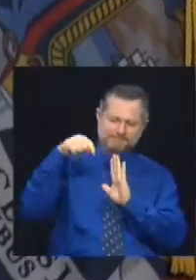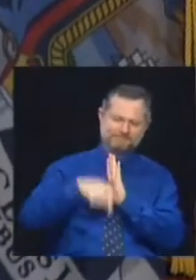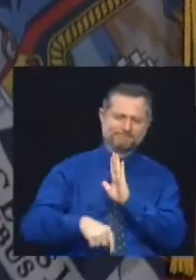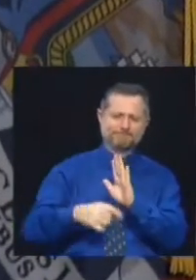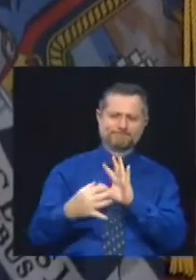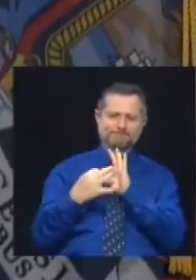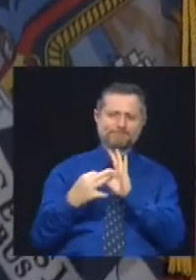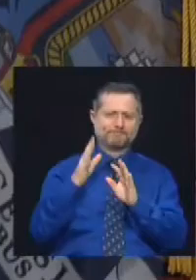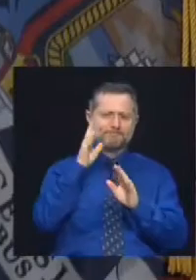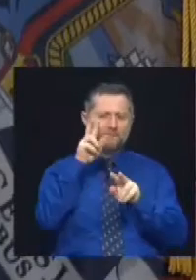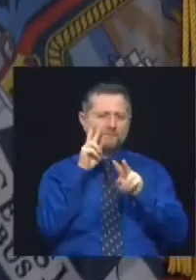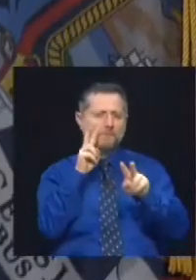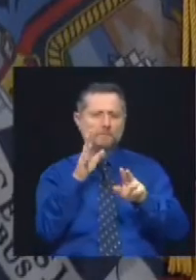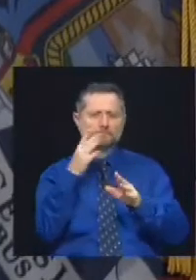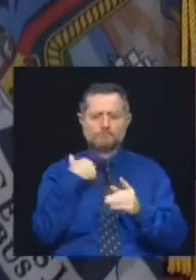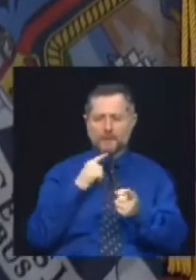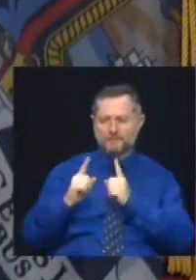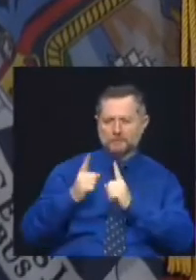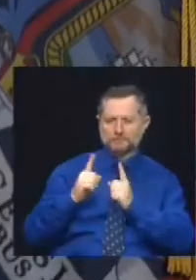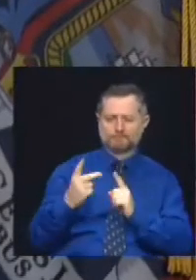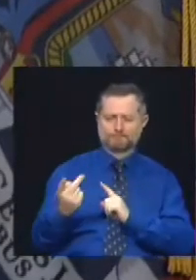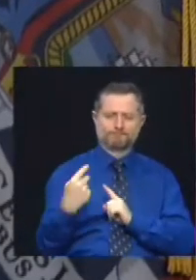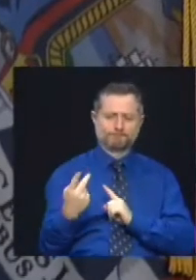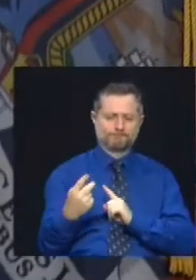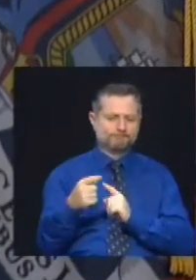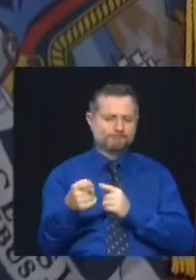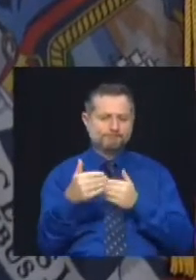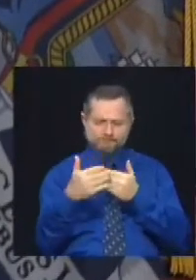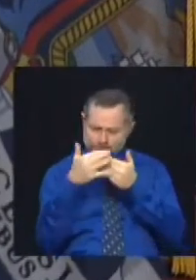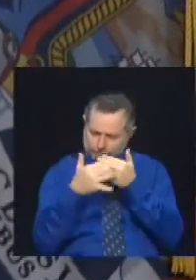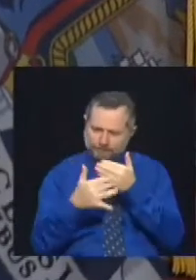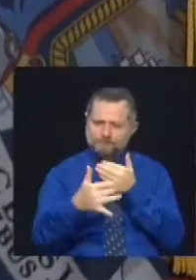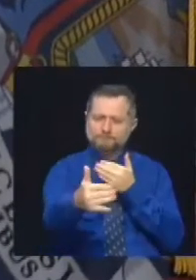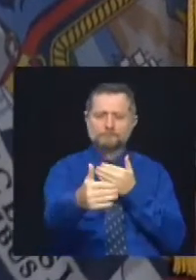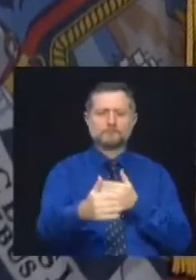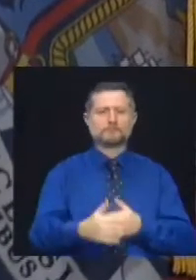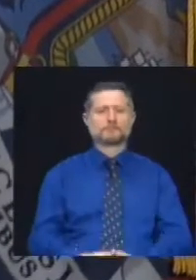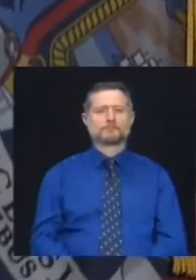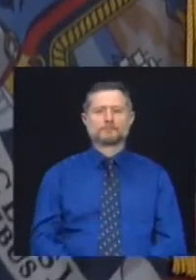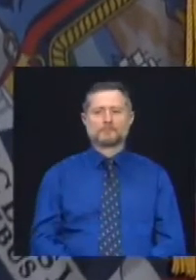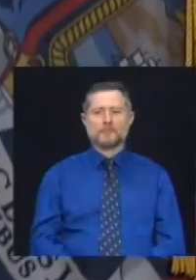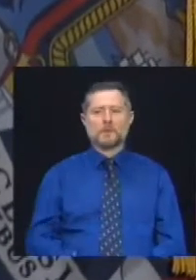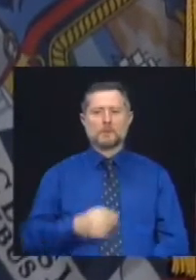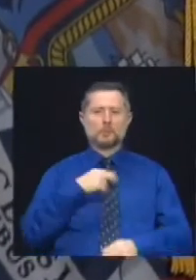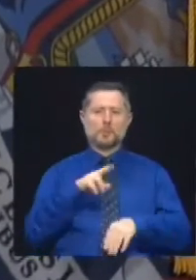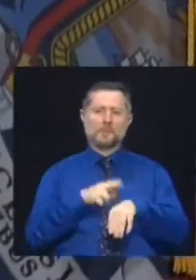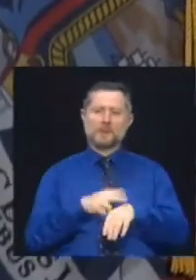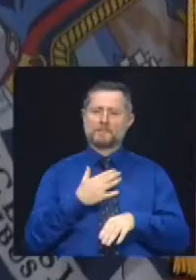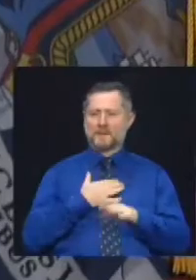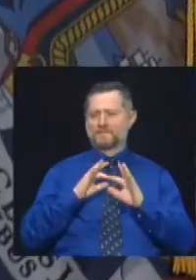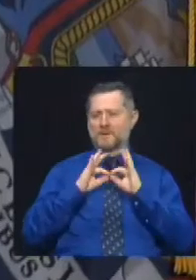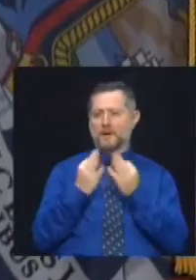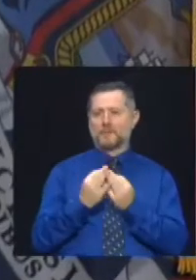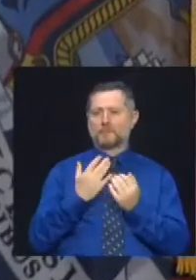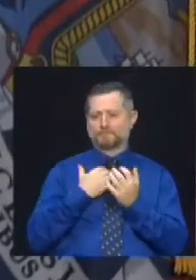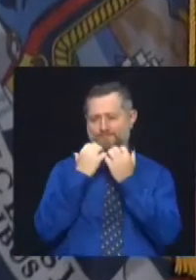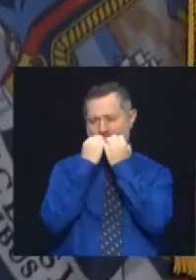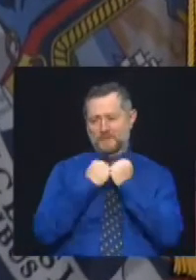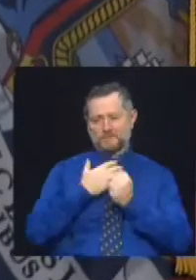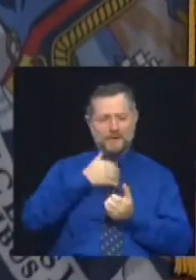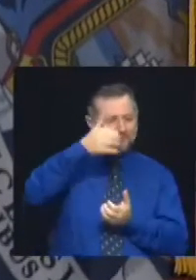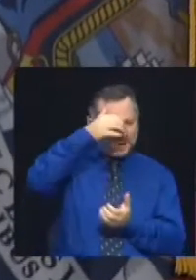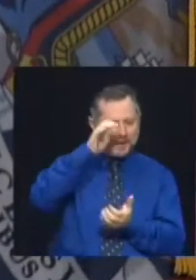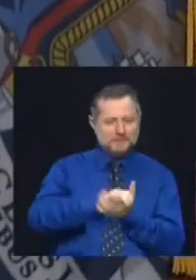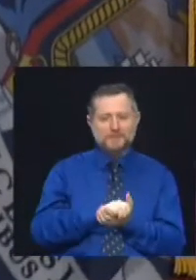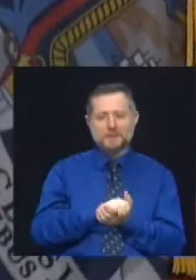you on the pressing issues of the day immediately following. And of course, my family, my beloved husband, Bill, who's been